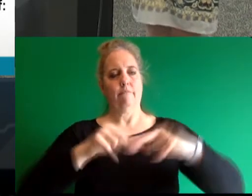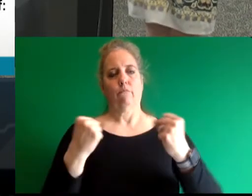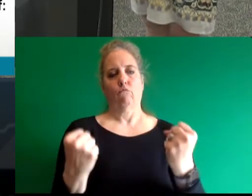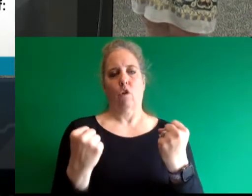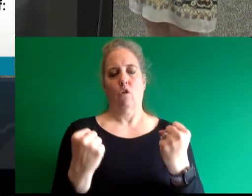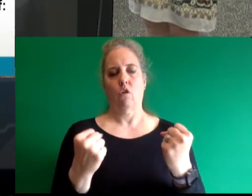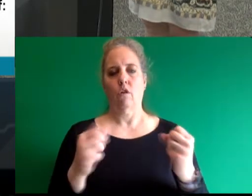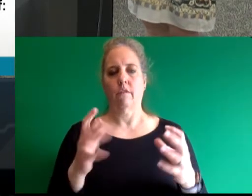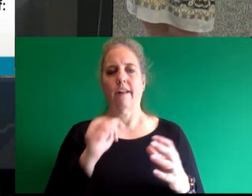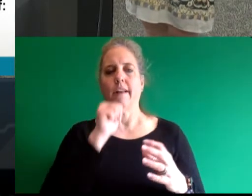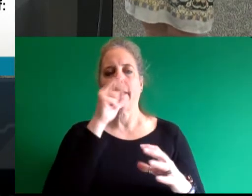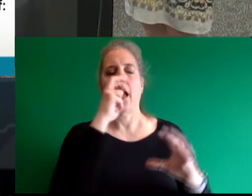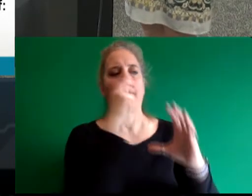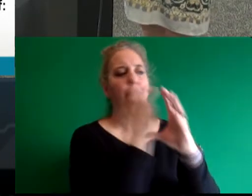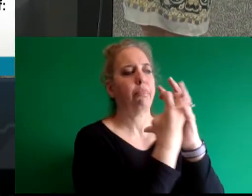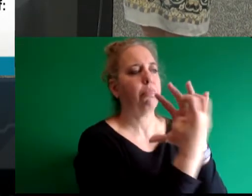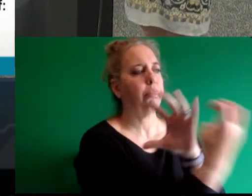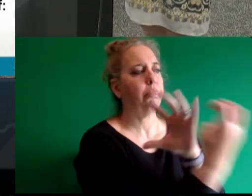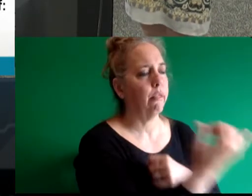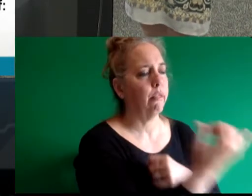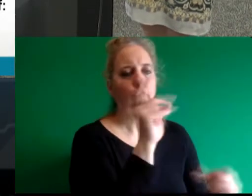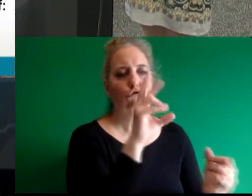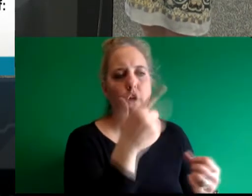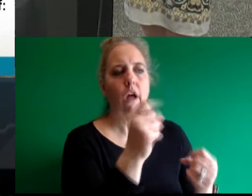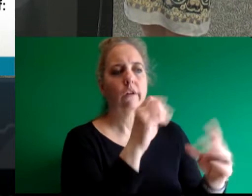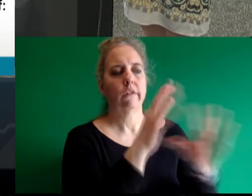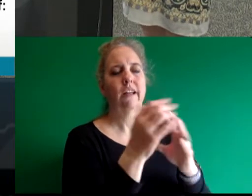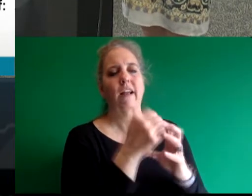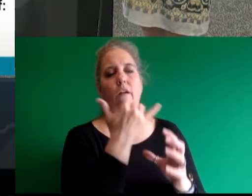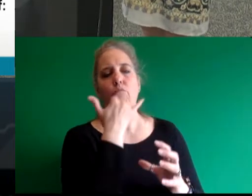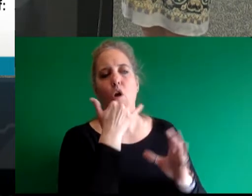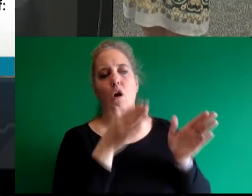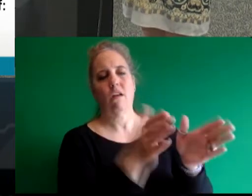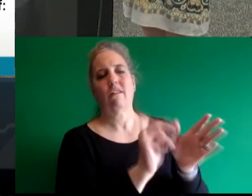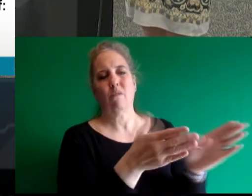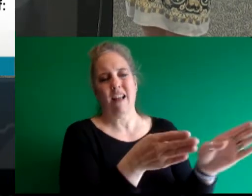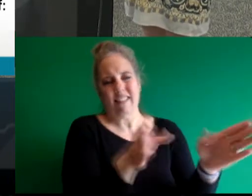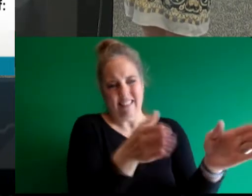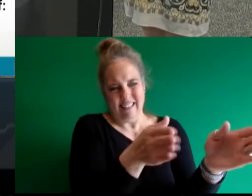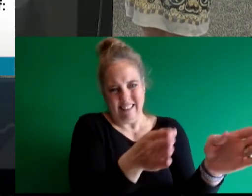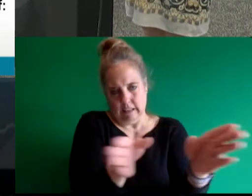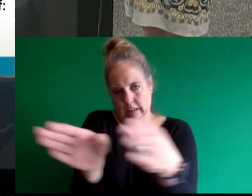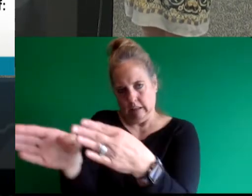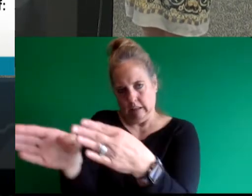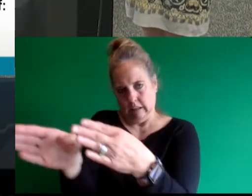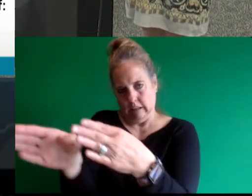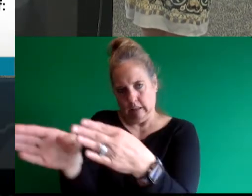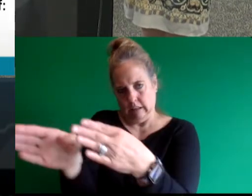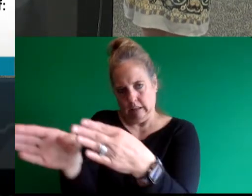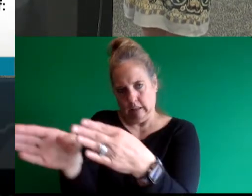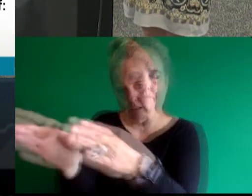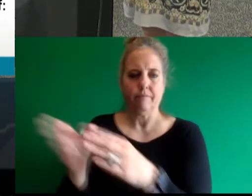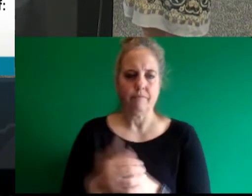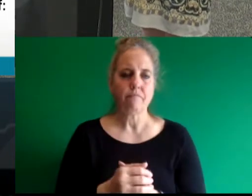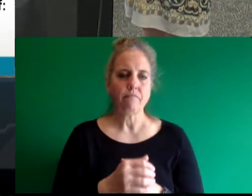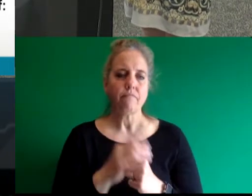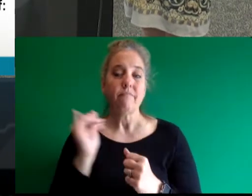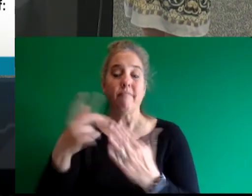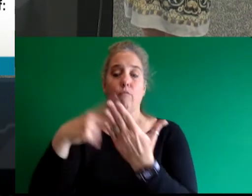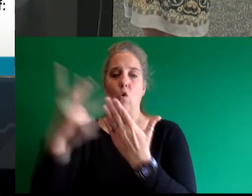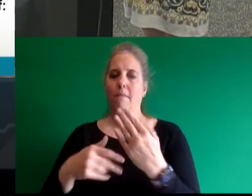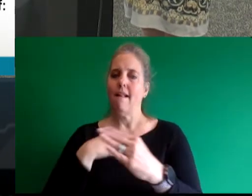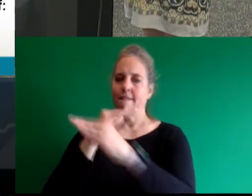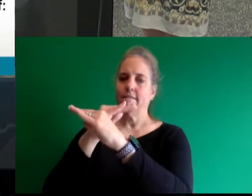practices. Within CTC, we have prevention and policy specialists. They work with CTC to support